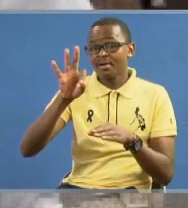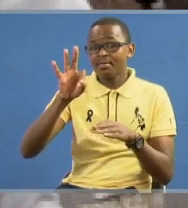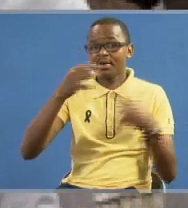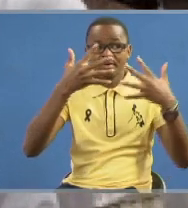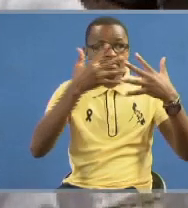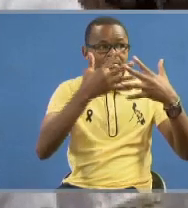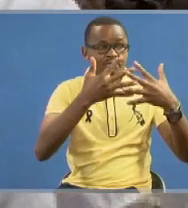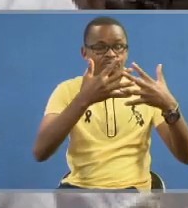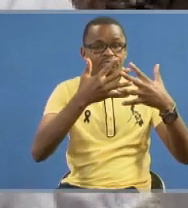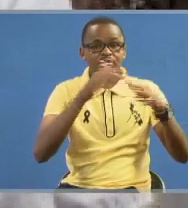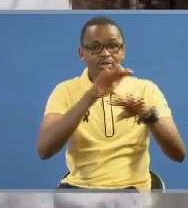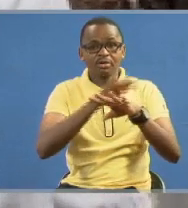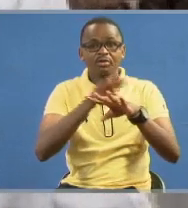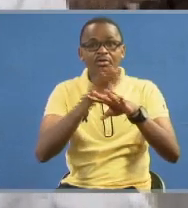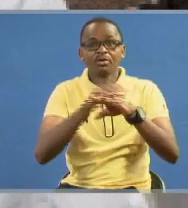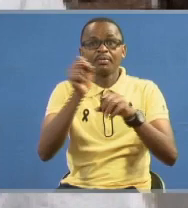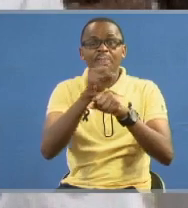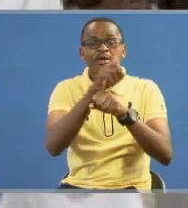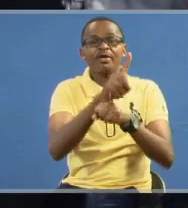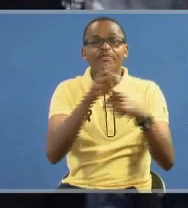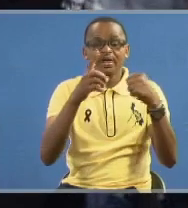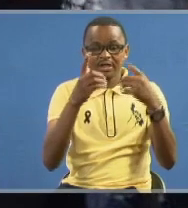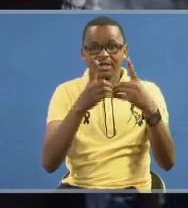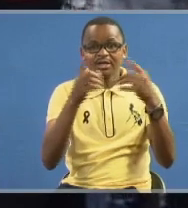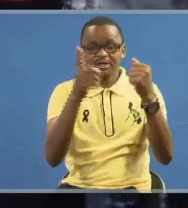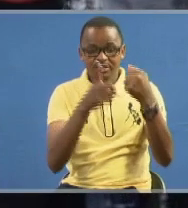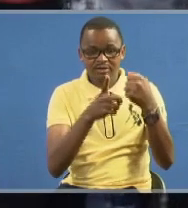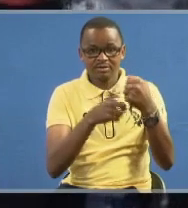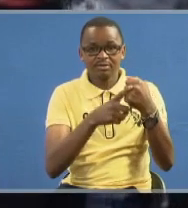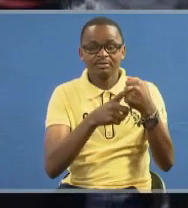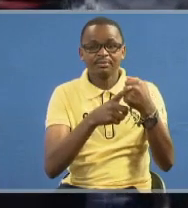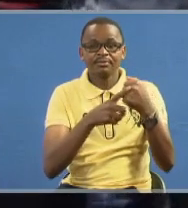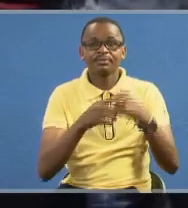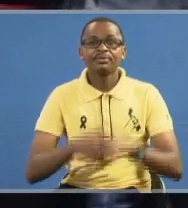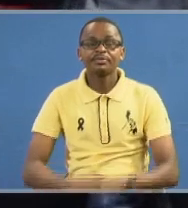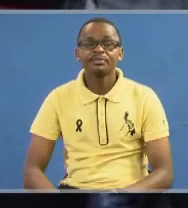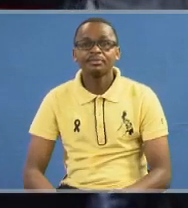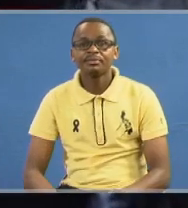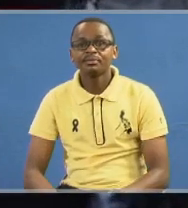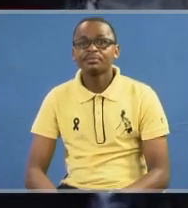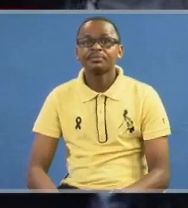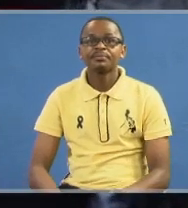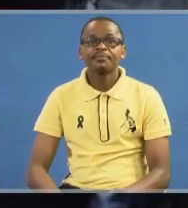arraigned in court on November 6th. Irene Mwangi, KUTV, Nairobi.